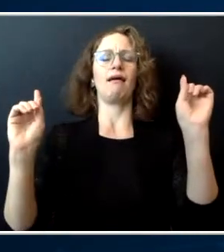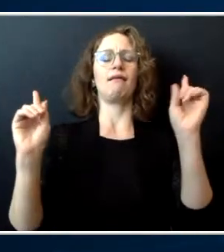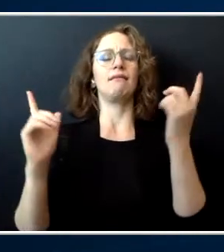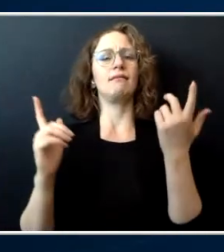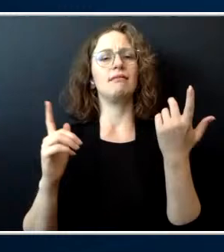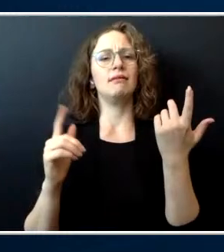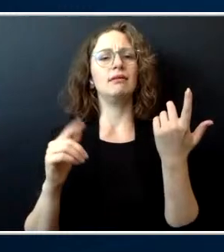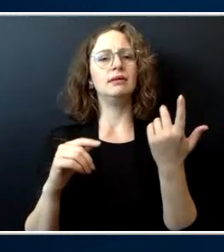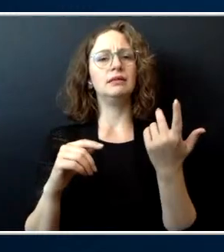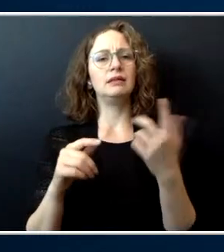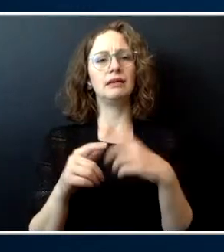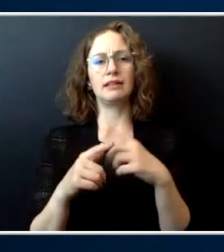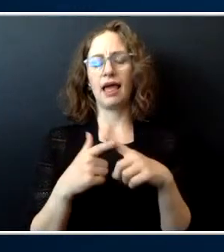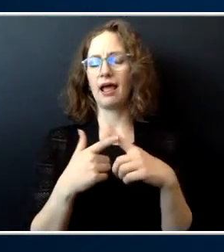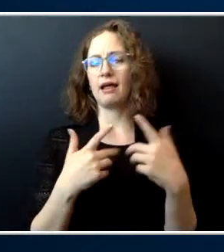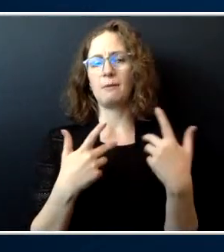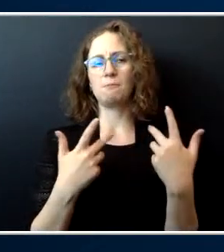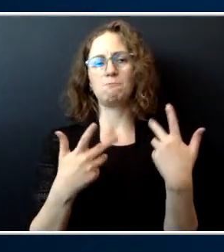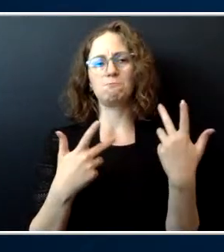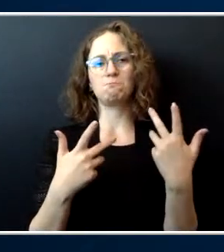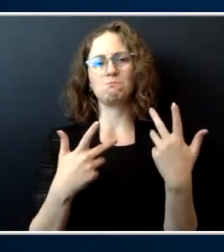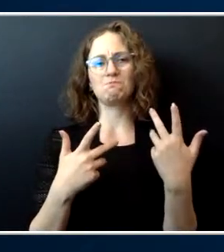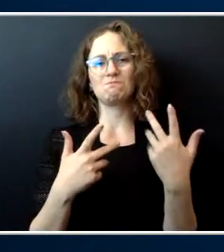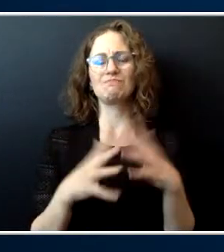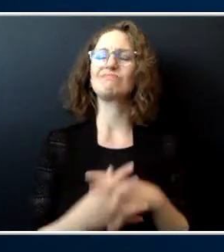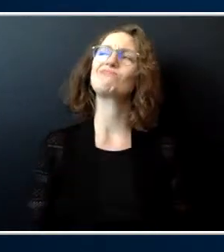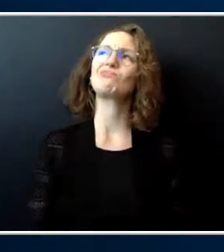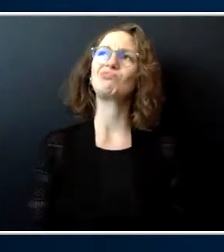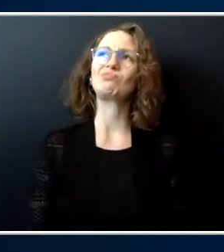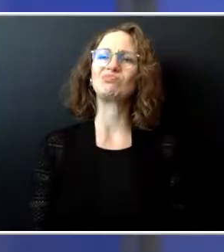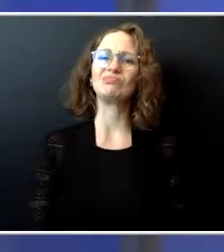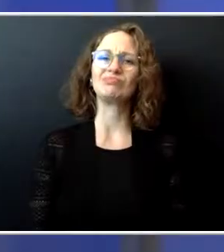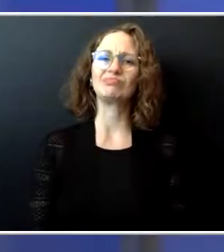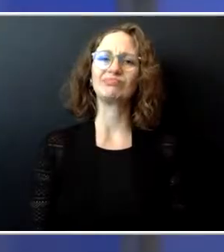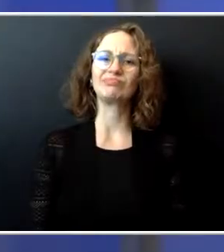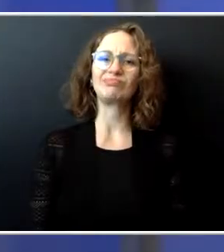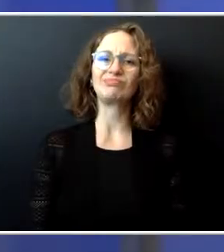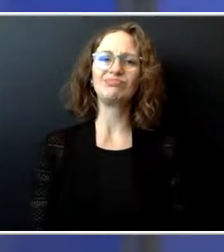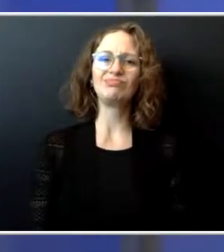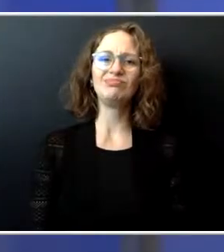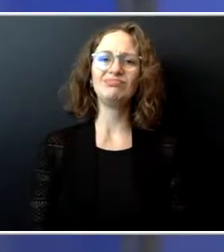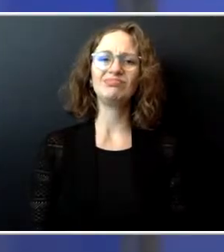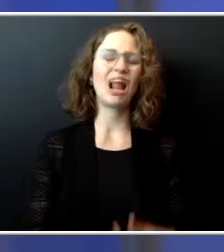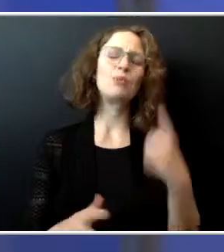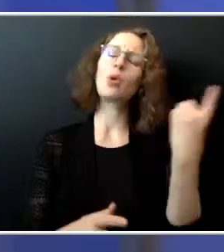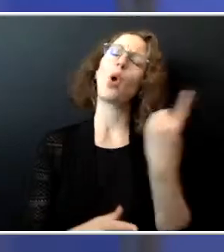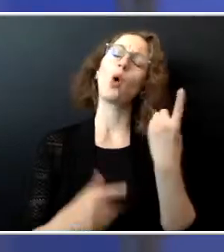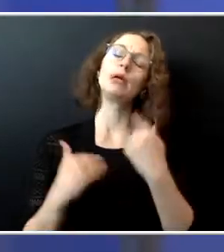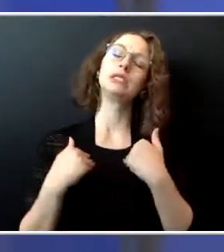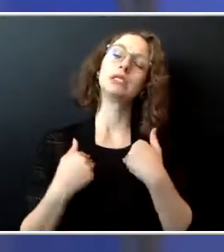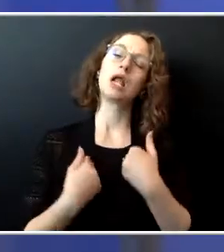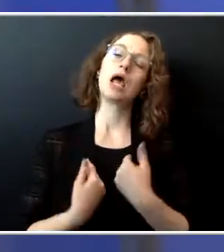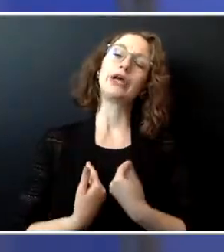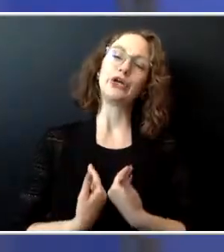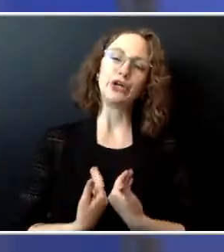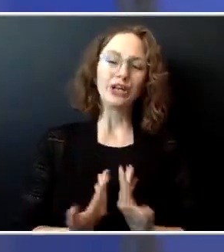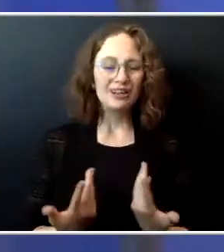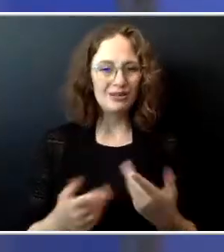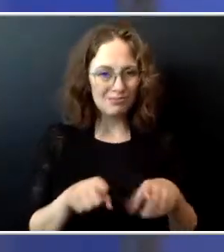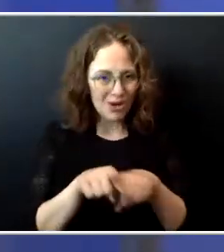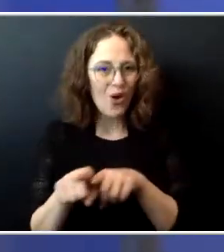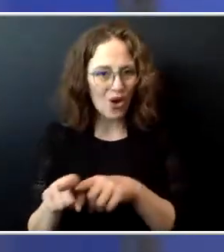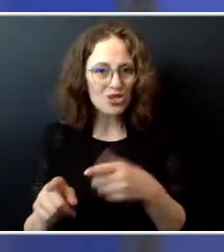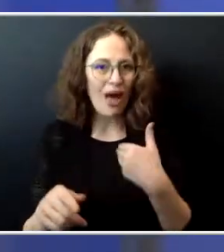then I just got like, and then I was always tired. But I also have thyroid disorder